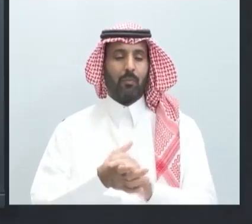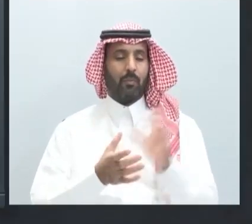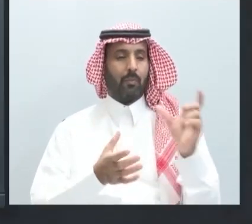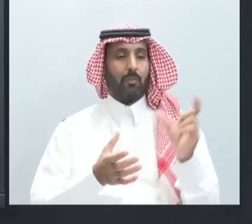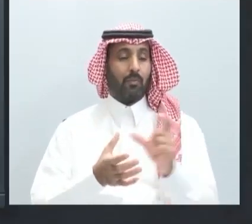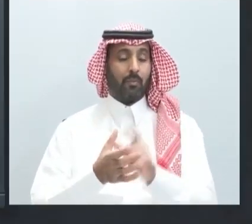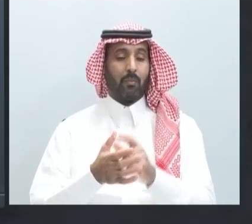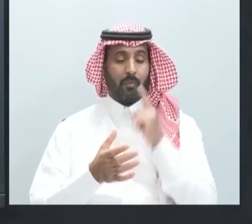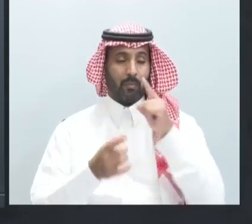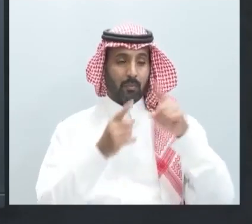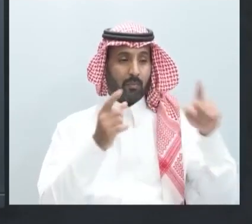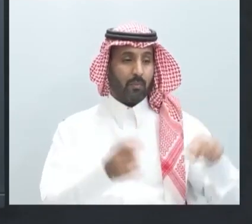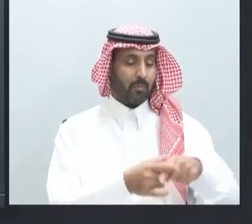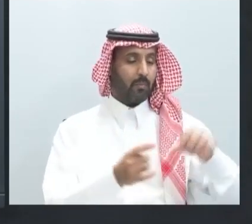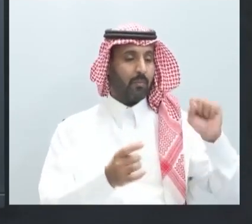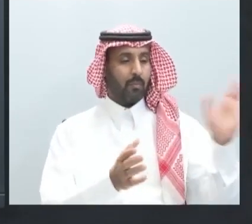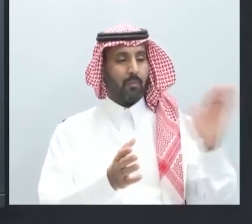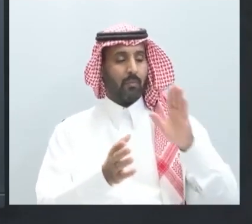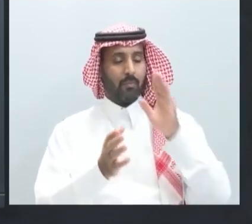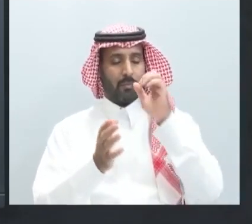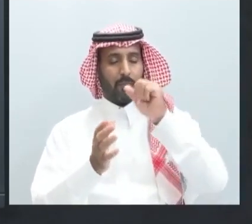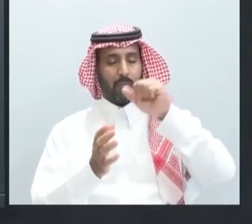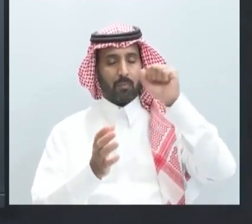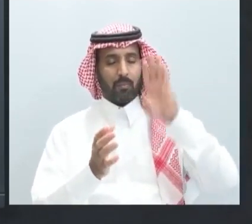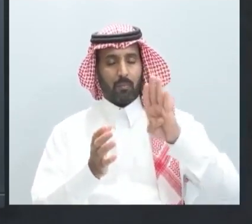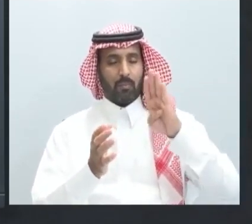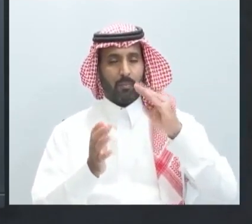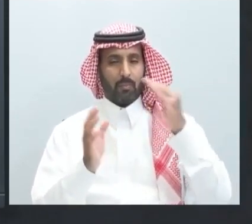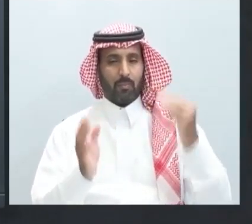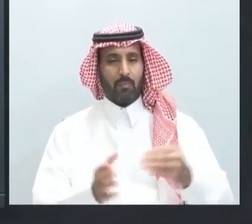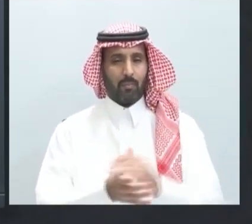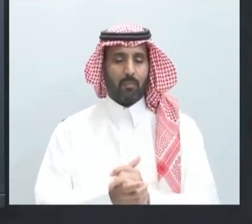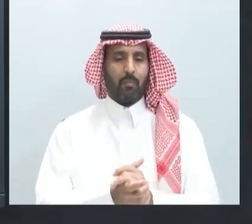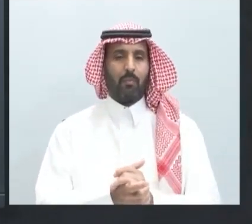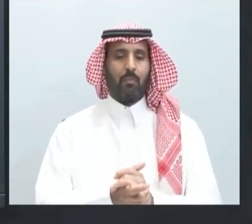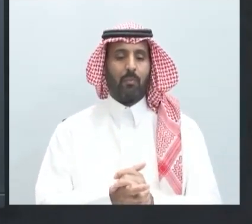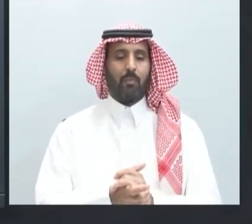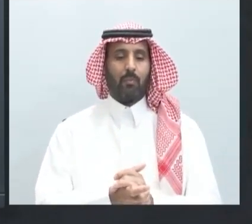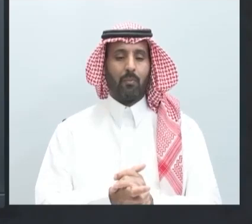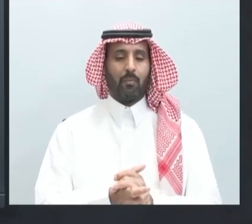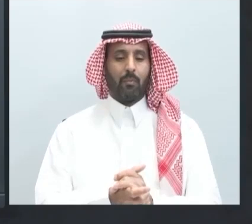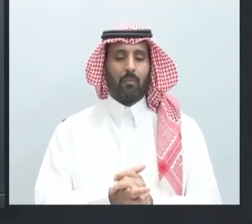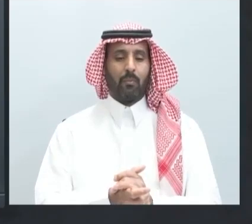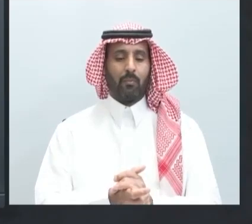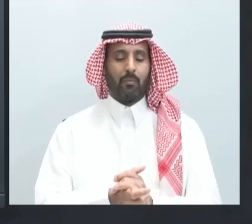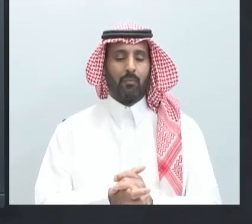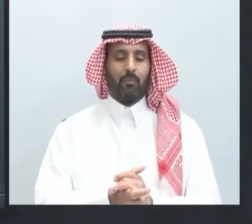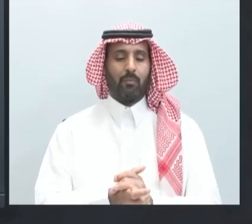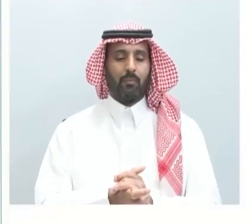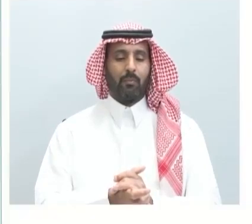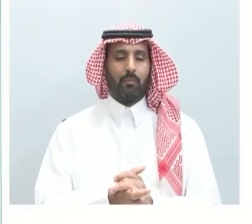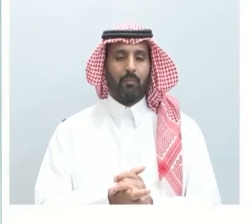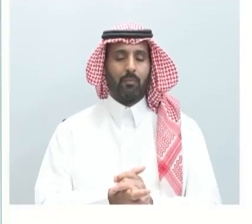from box A and box B. So let's come up with some sentences. For example,